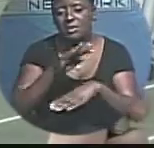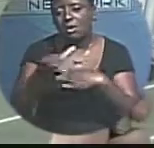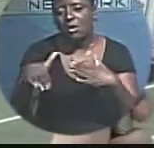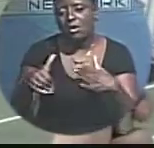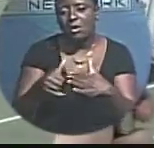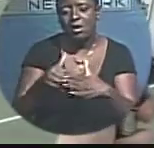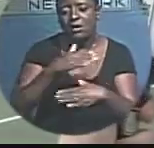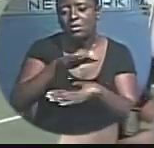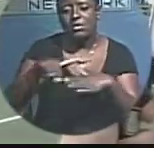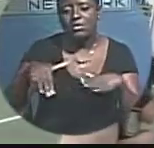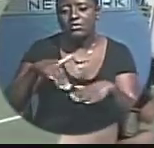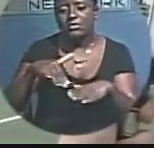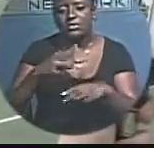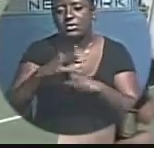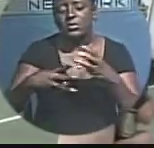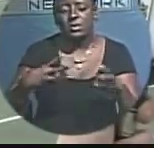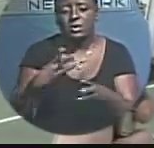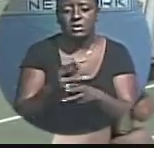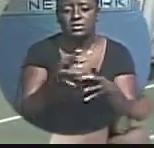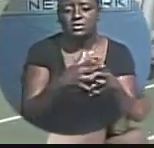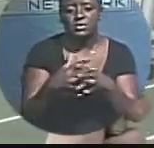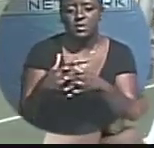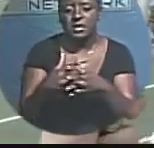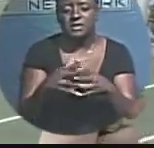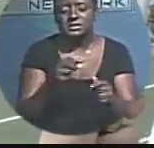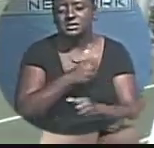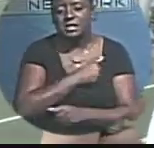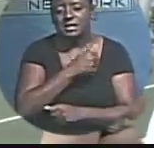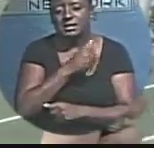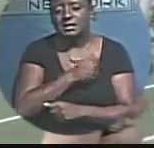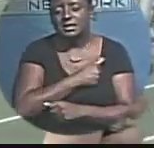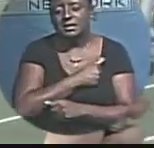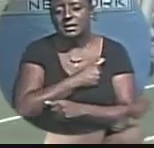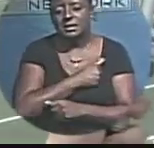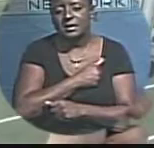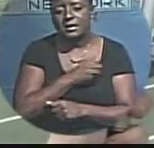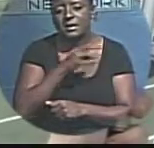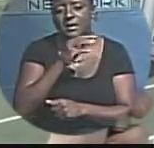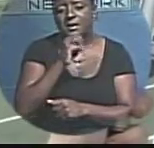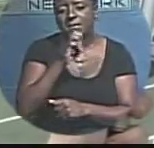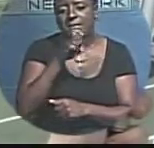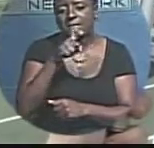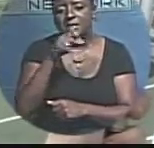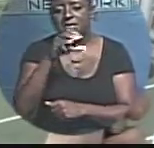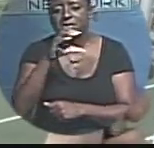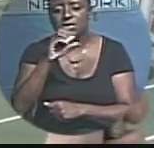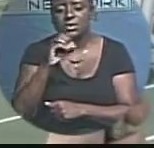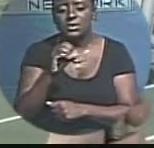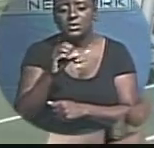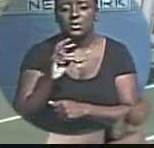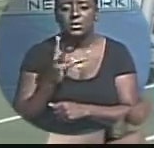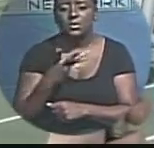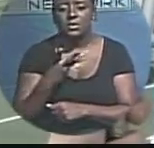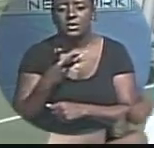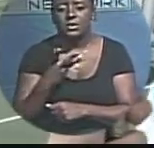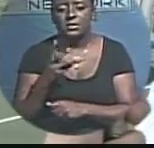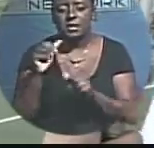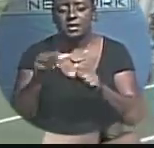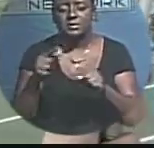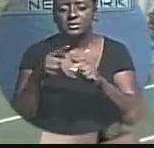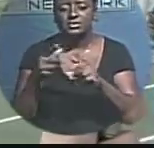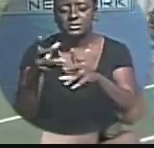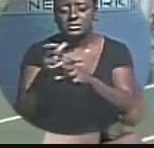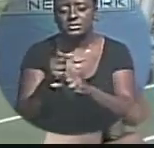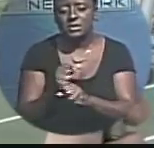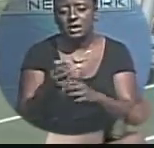coming: U.S., Canada, Mexico, and basically we've been able to secure a lot of the Bahamians